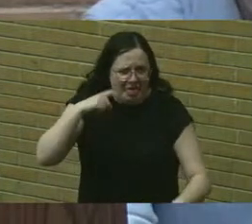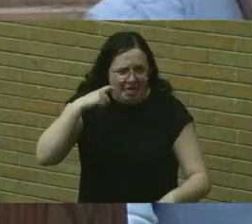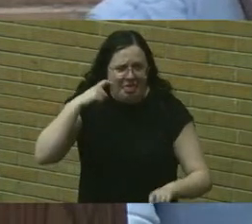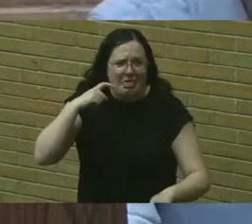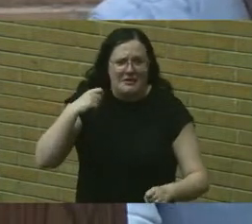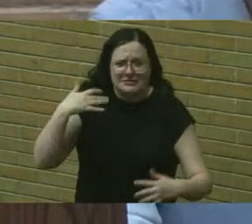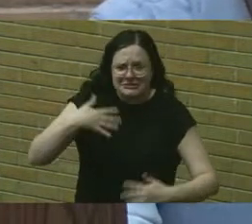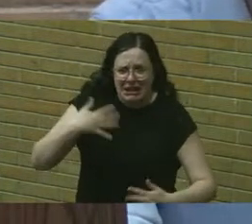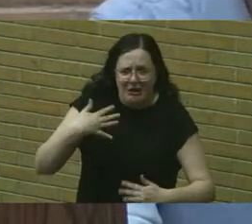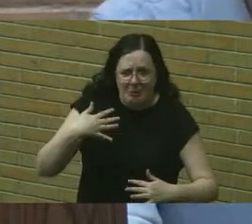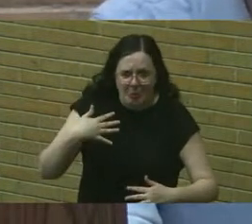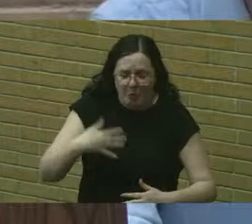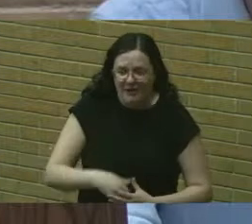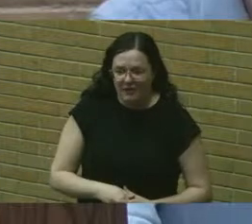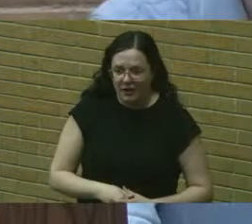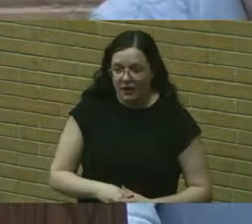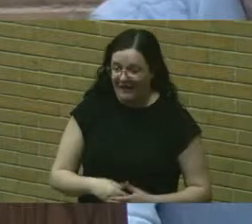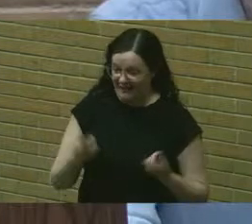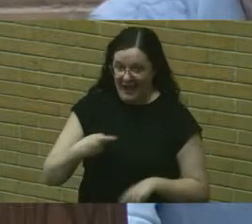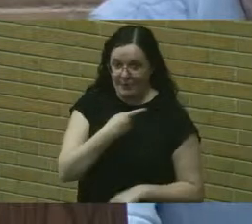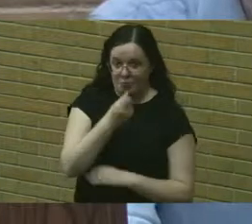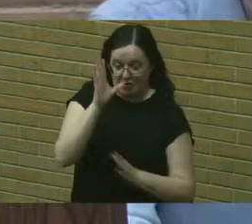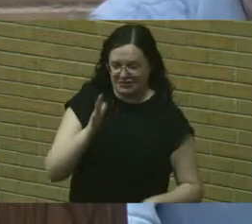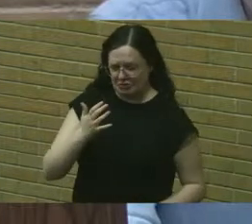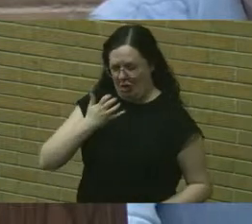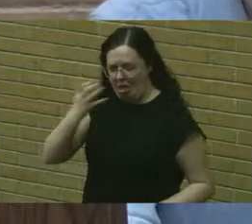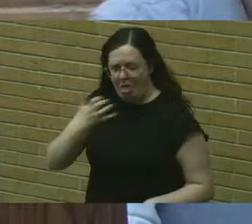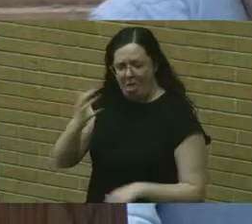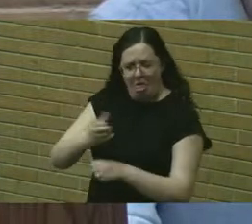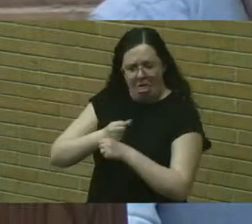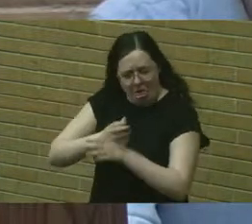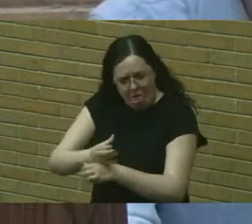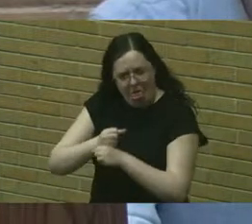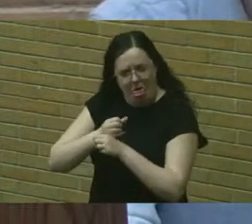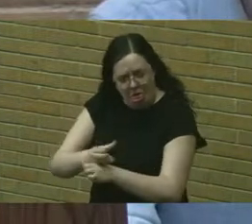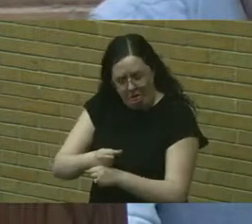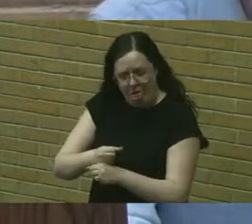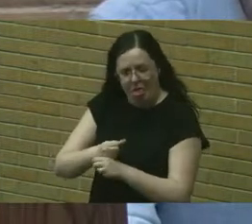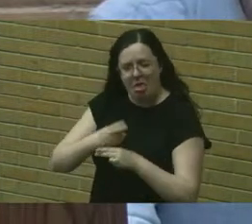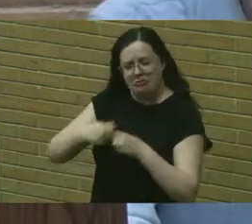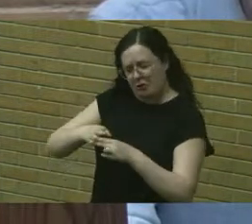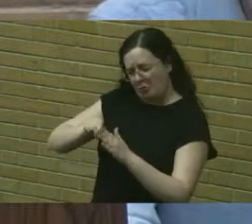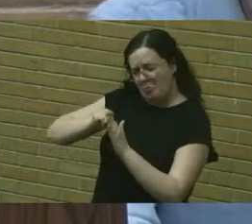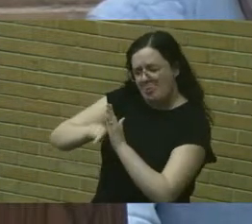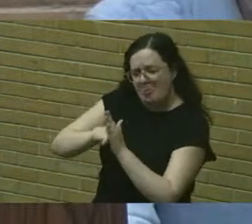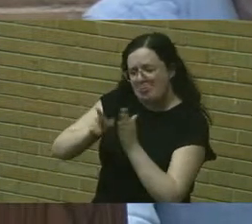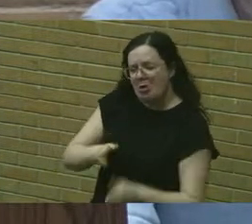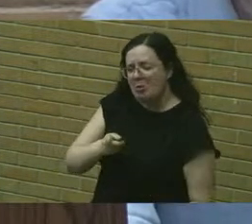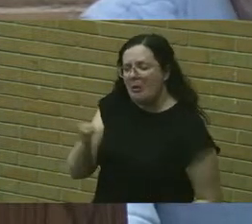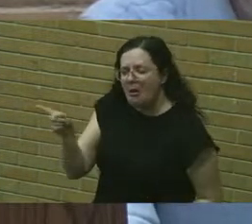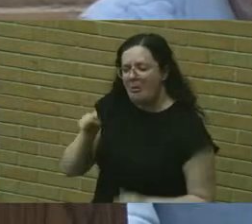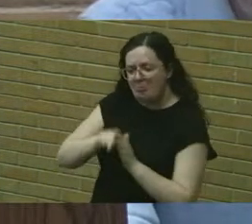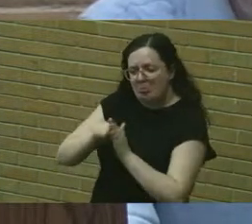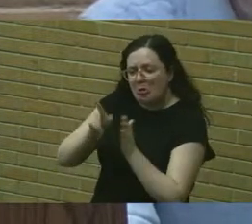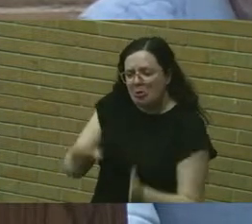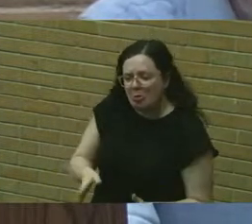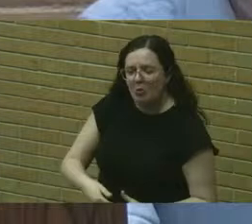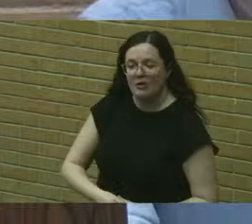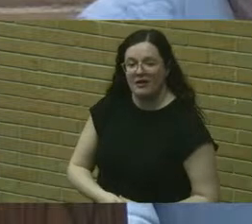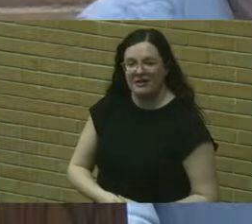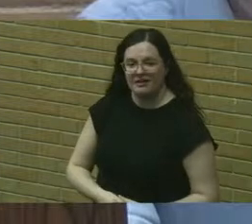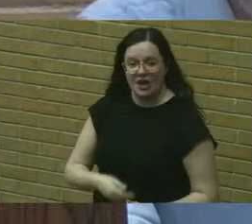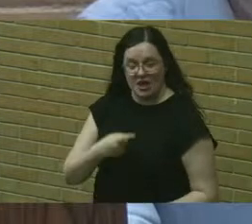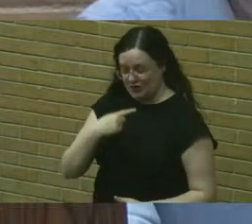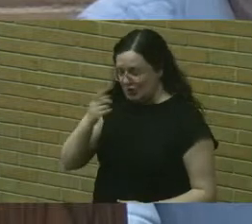scared. They were yelled at, they were chanted at, they were called murderers, they were told that they are